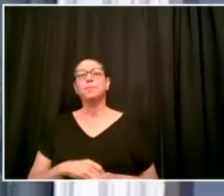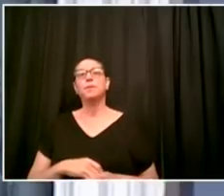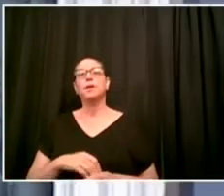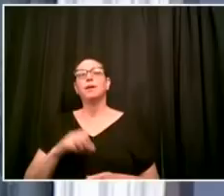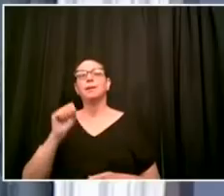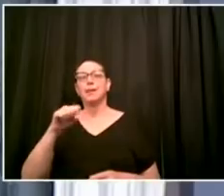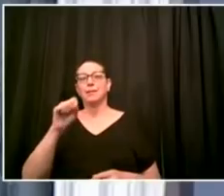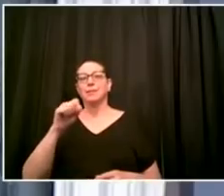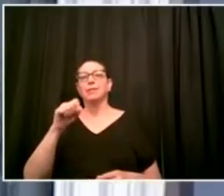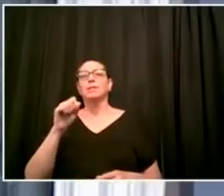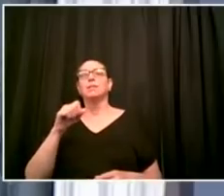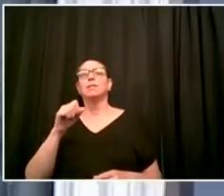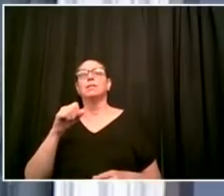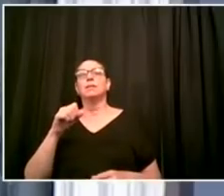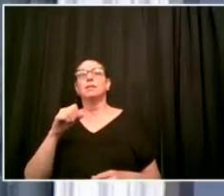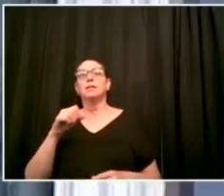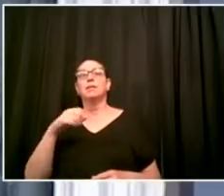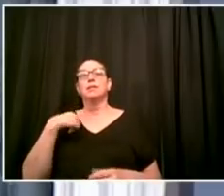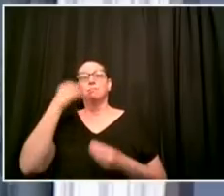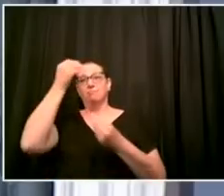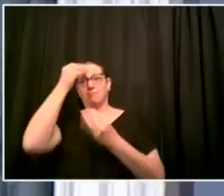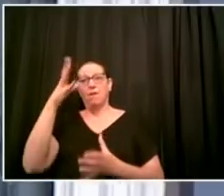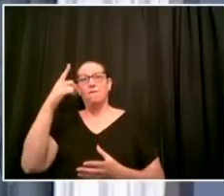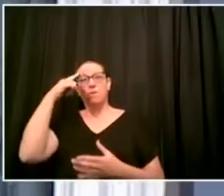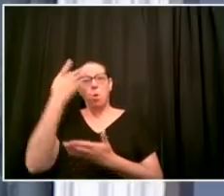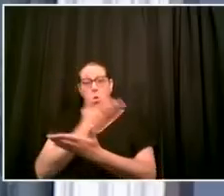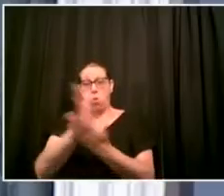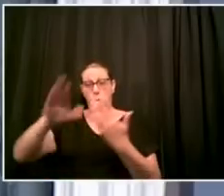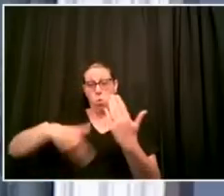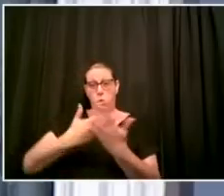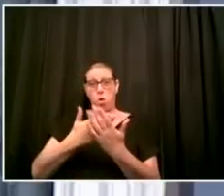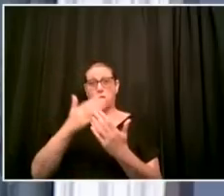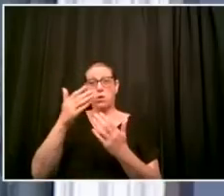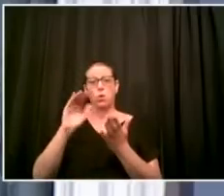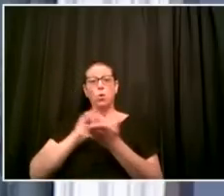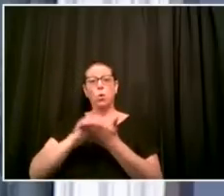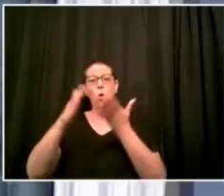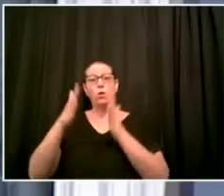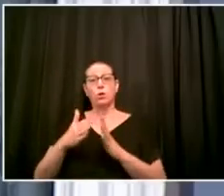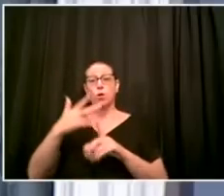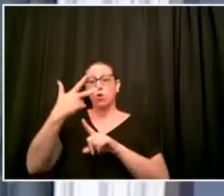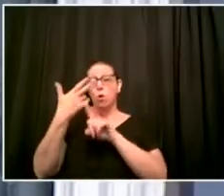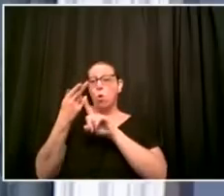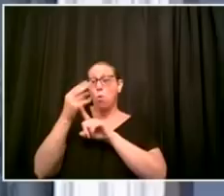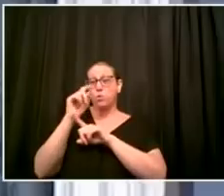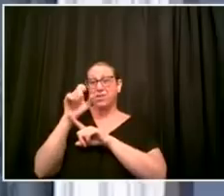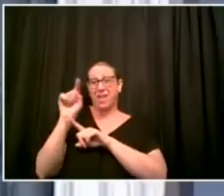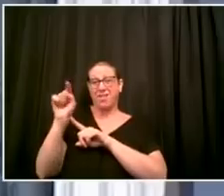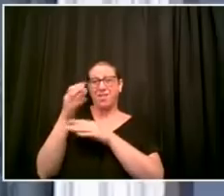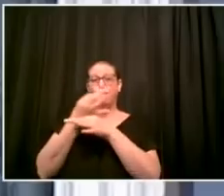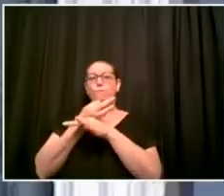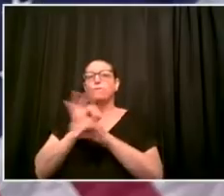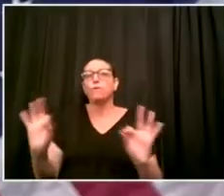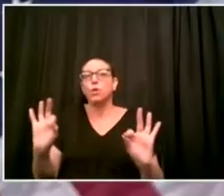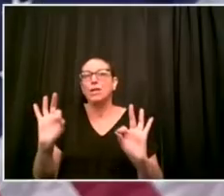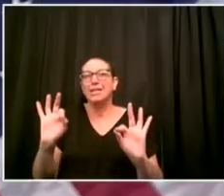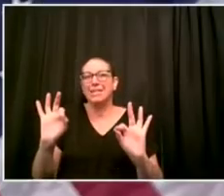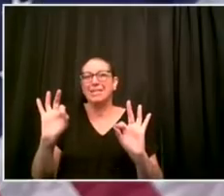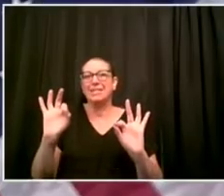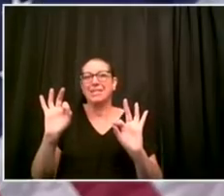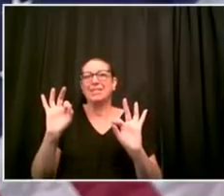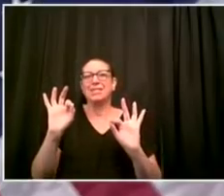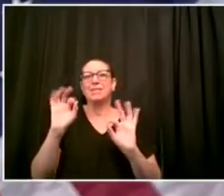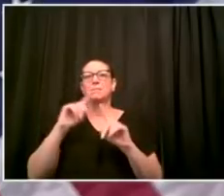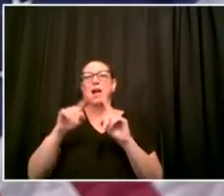come. Please come to our hotels. The specifics of the contract that you're referring to, I would also have to research and get back. Yeah,